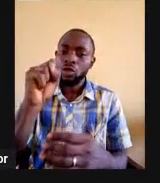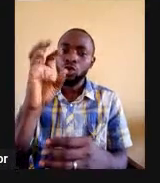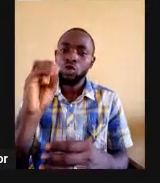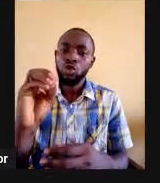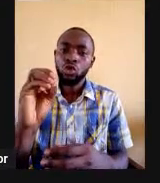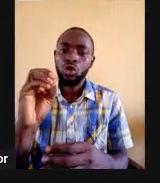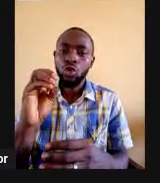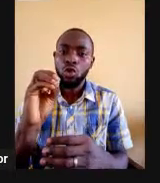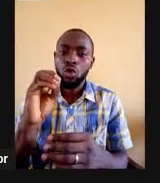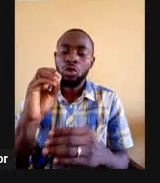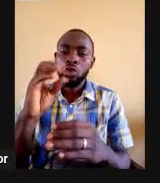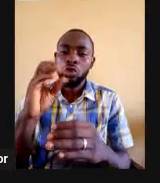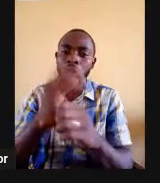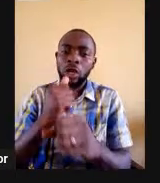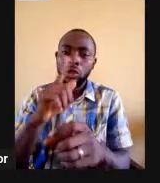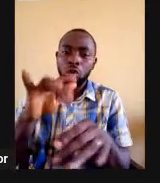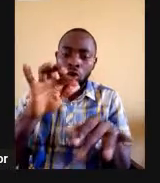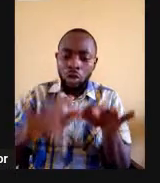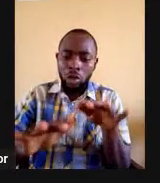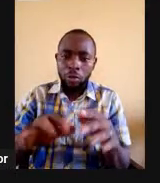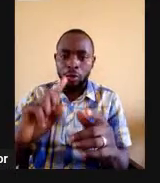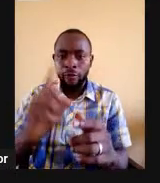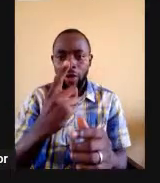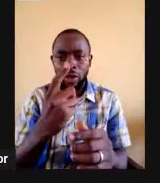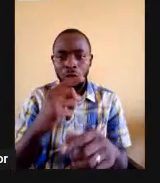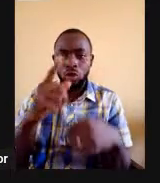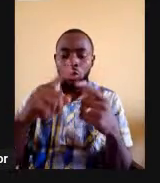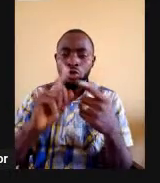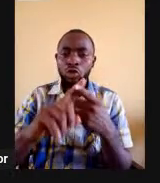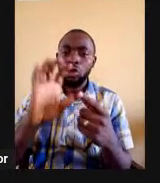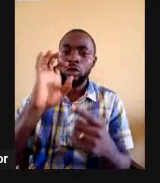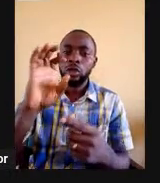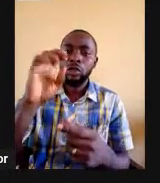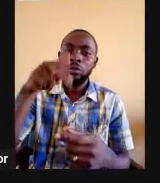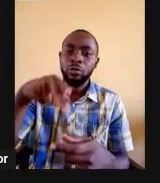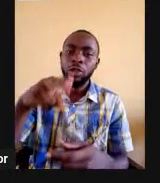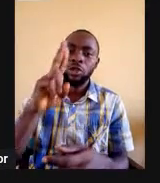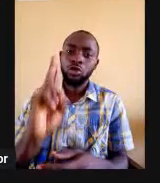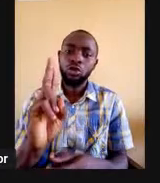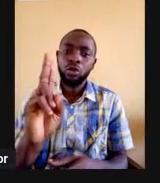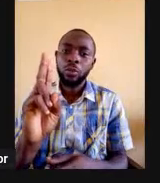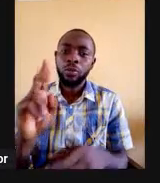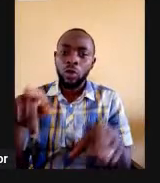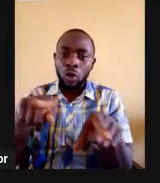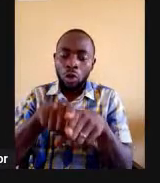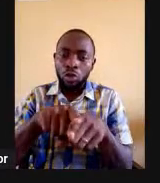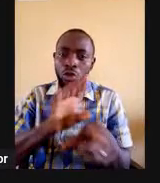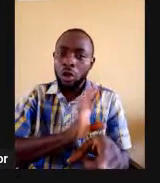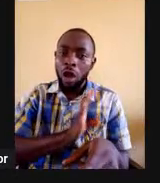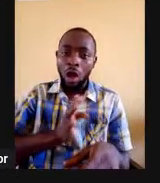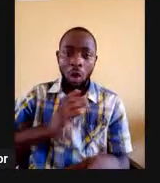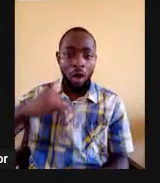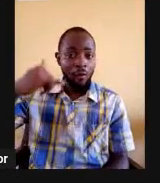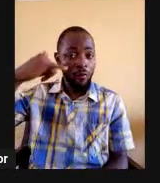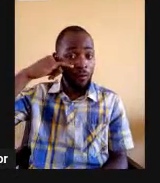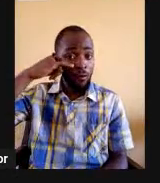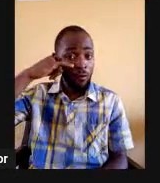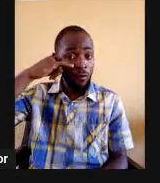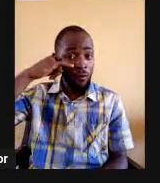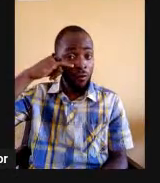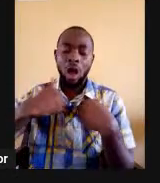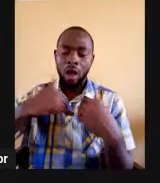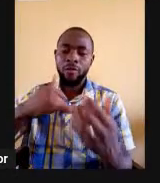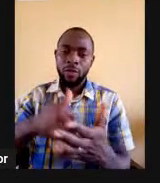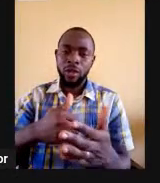keyboard first, it goes into the CPU, then there's a processor in the CPU. Also, our phones have their processor. Every electronic